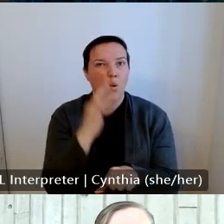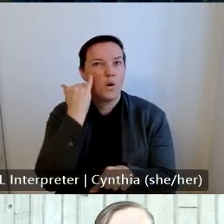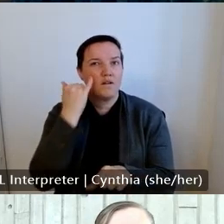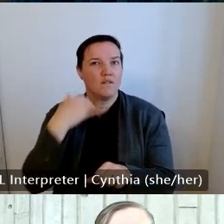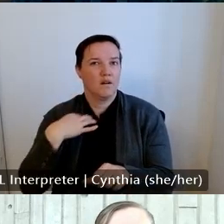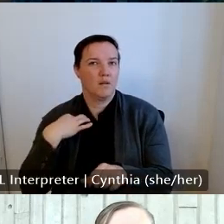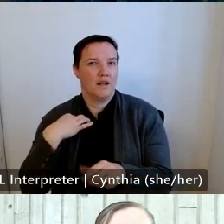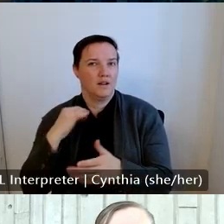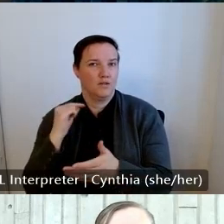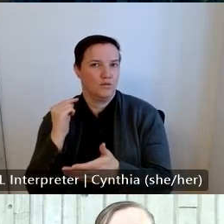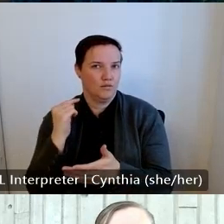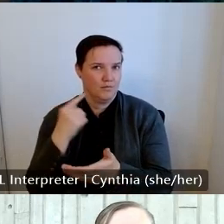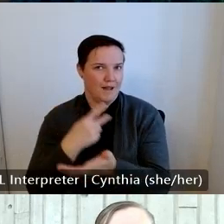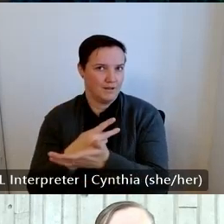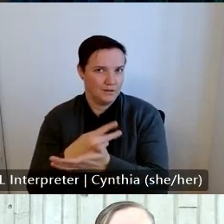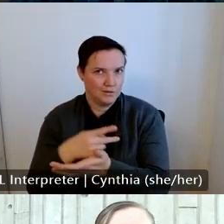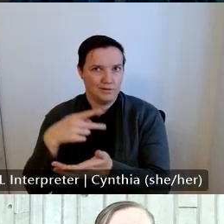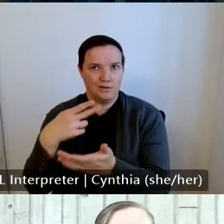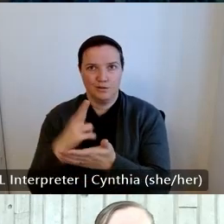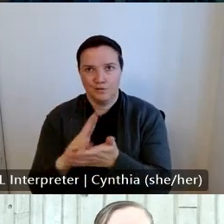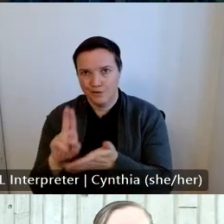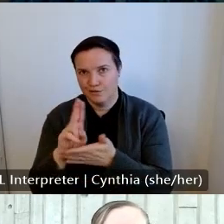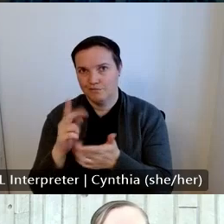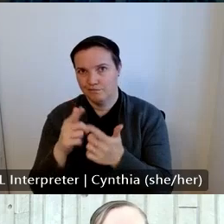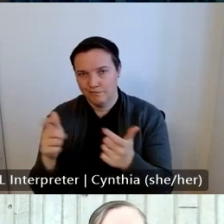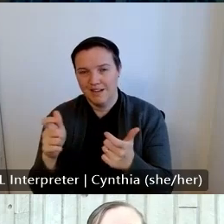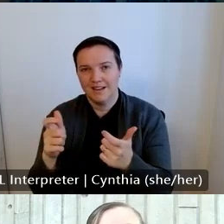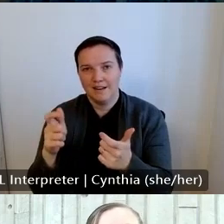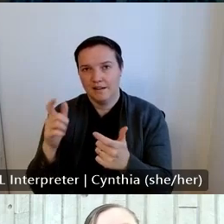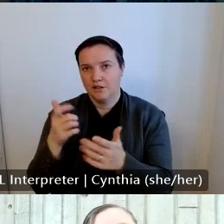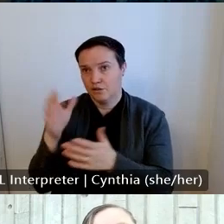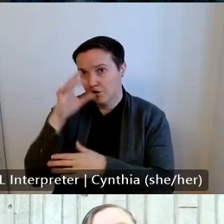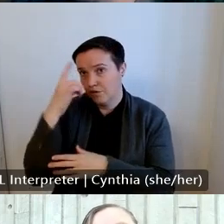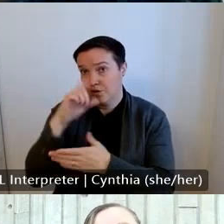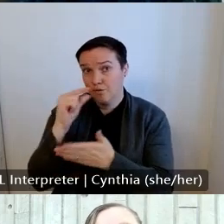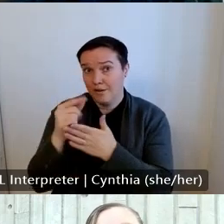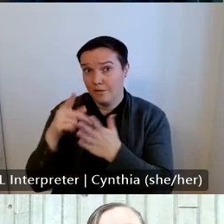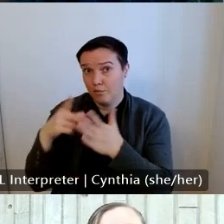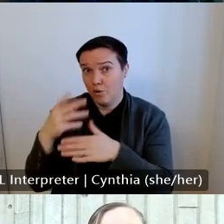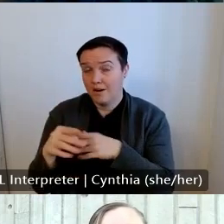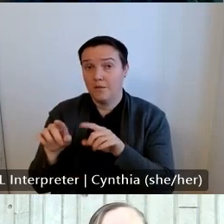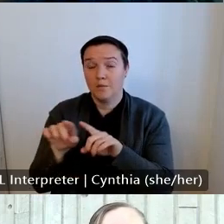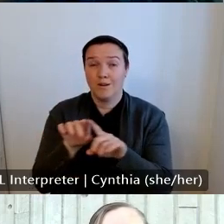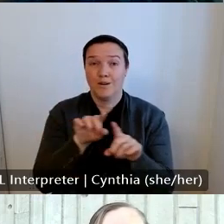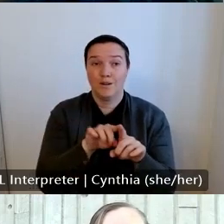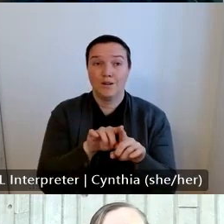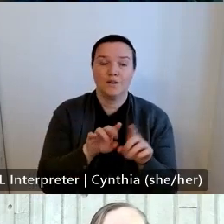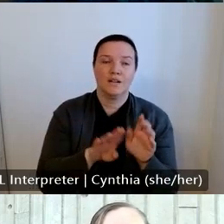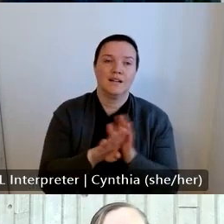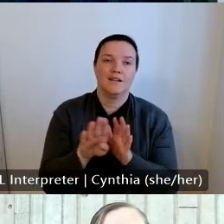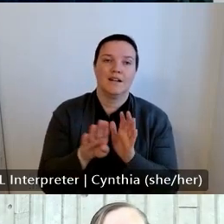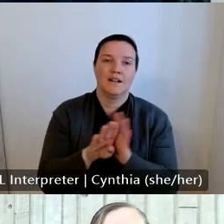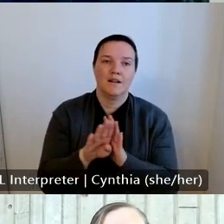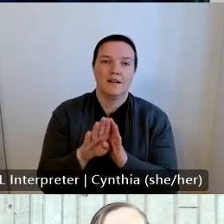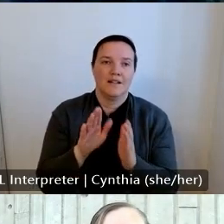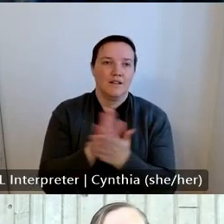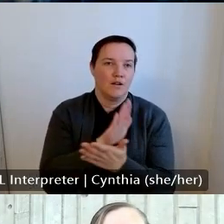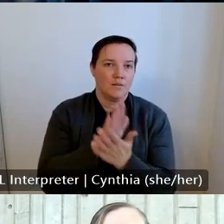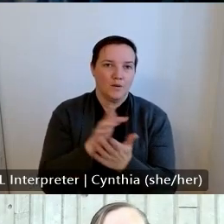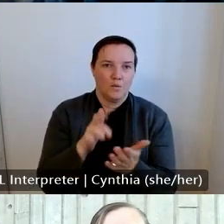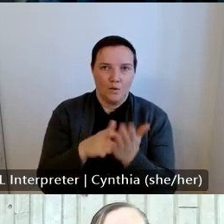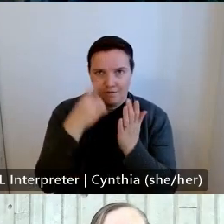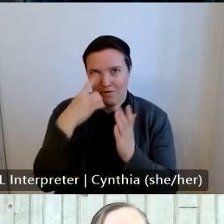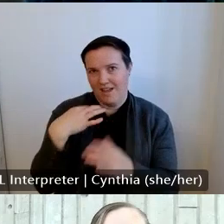to graduate schools, so helping you look for graduate programs, as well as putting together the documents required